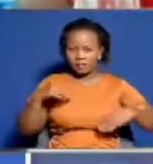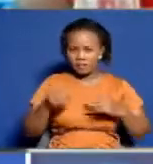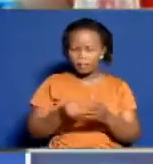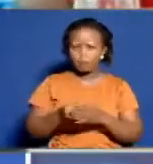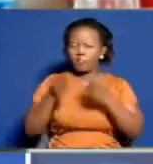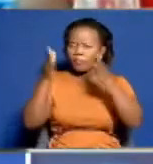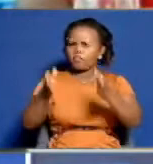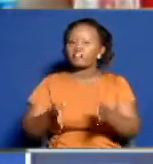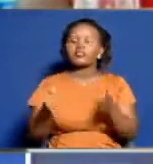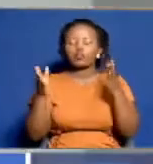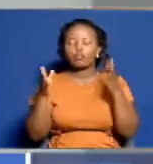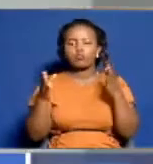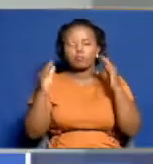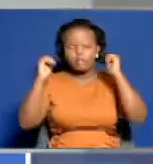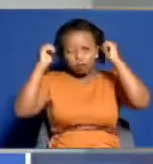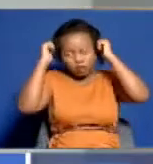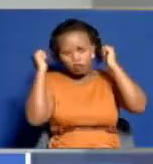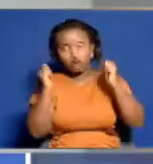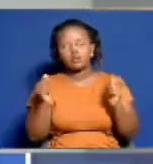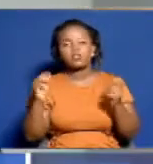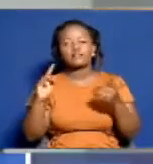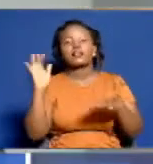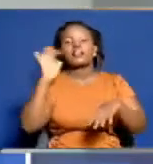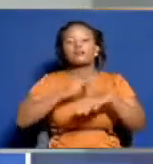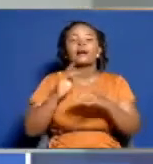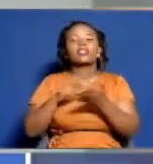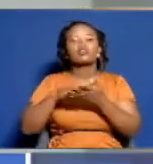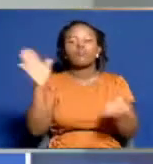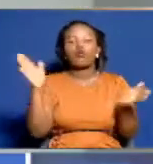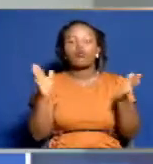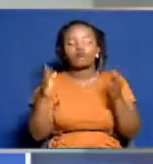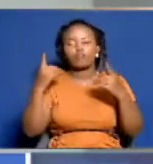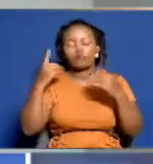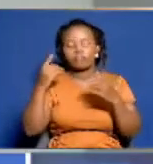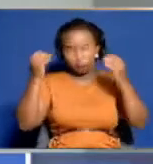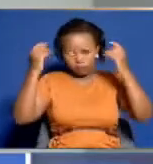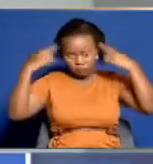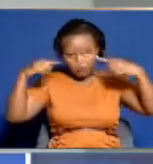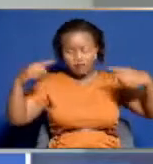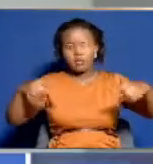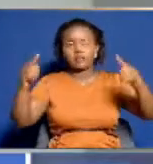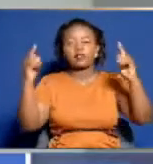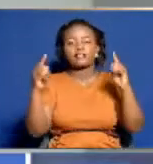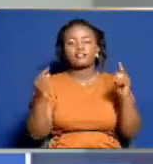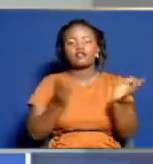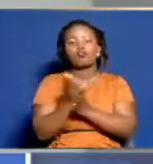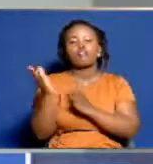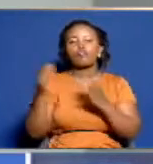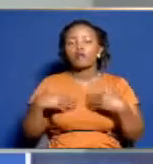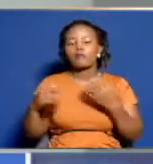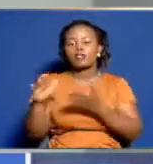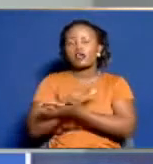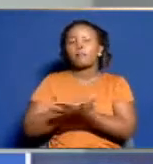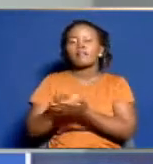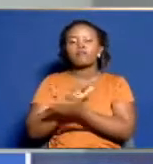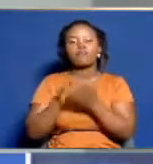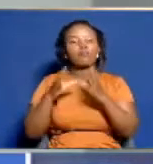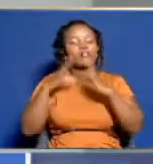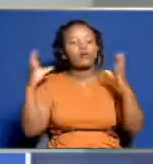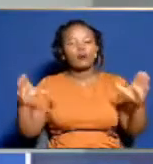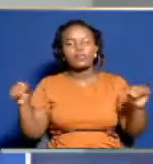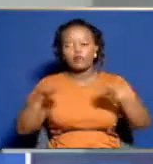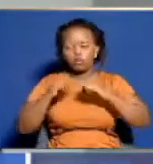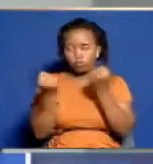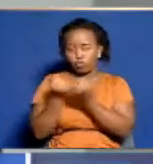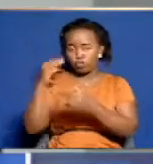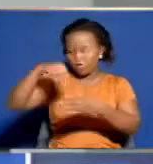and sport impact positively on academic performances while providing a platform of wider social inclusion. And I